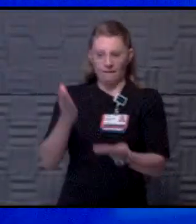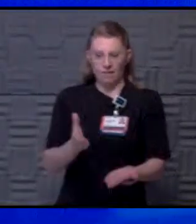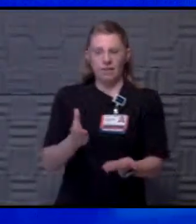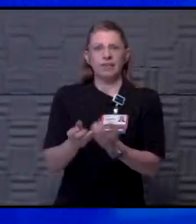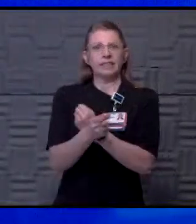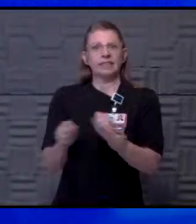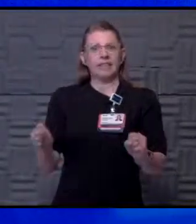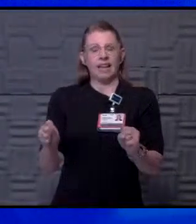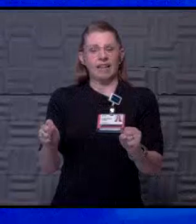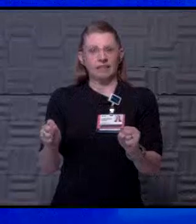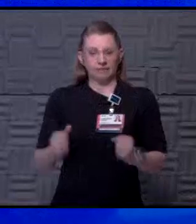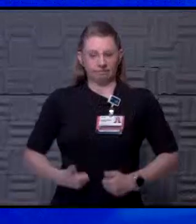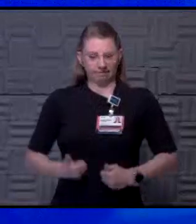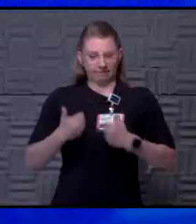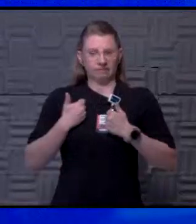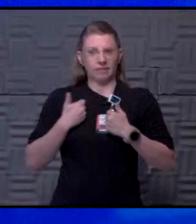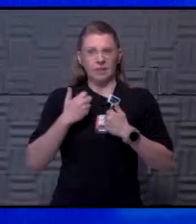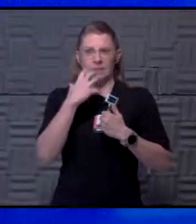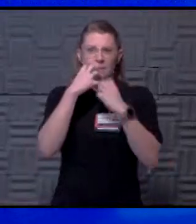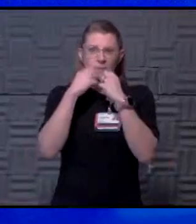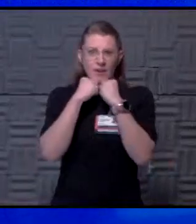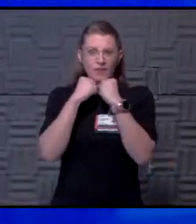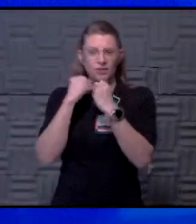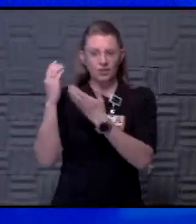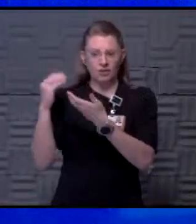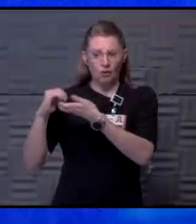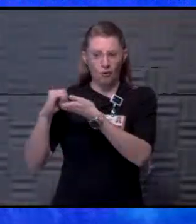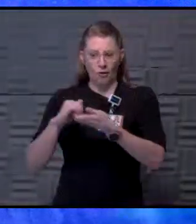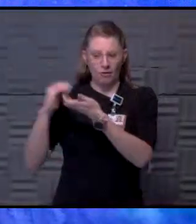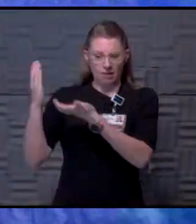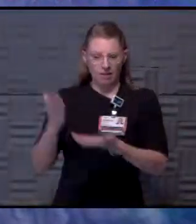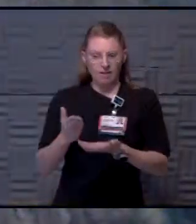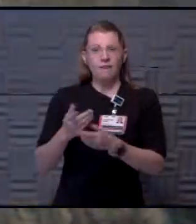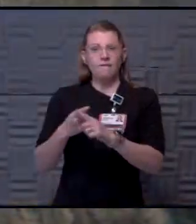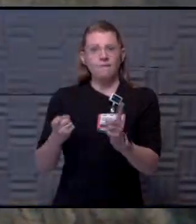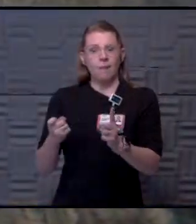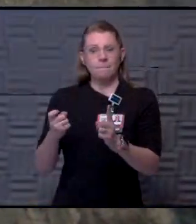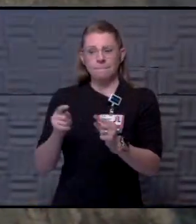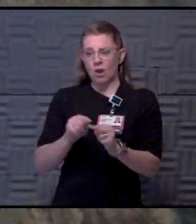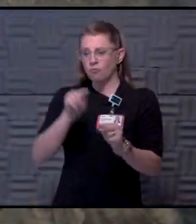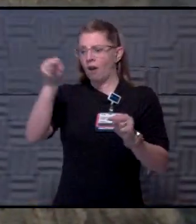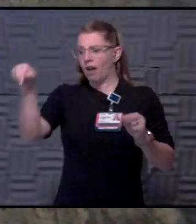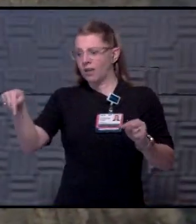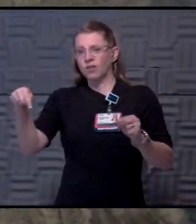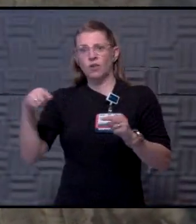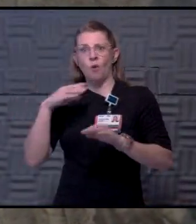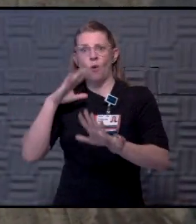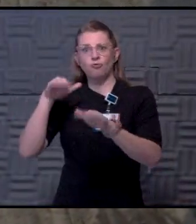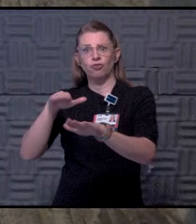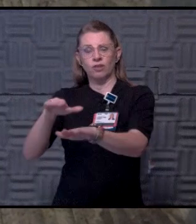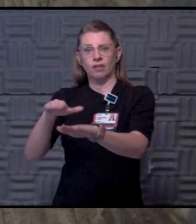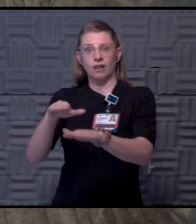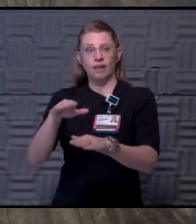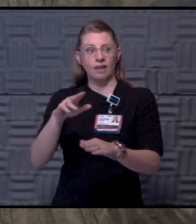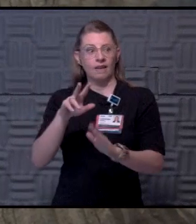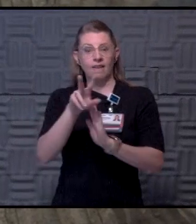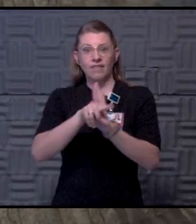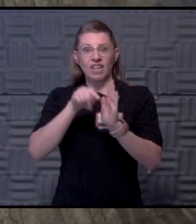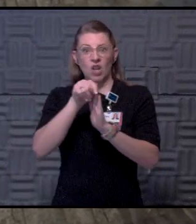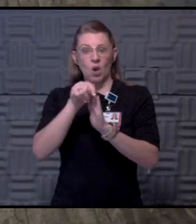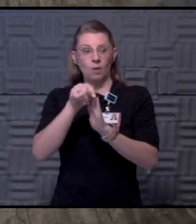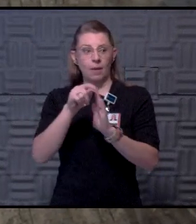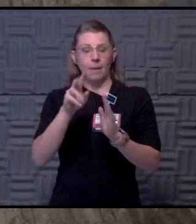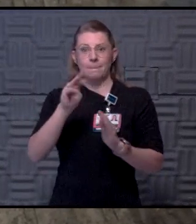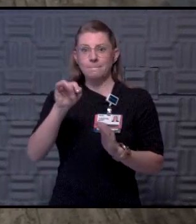life-saving precious cargo coming to us from across the ocean. This is a video of the Megatron, and I